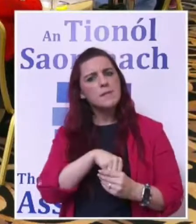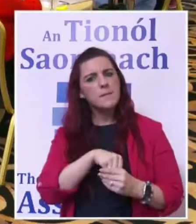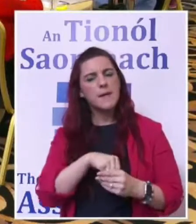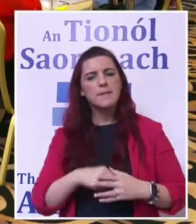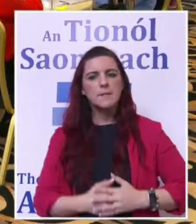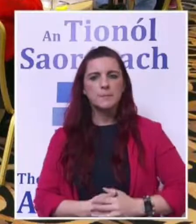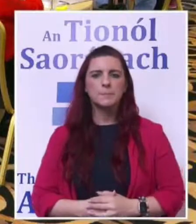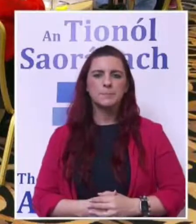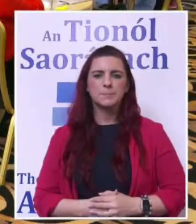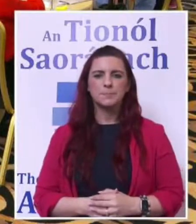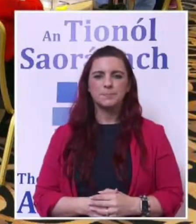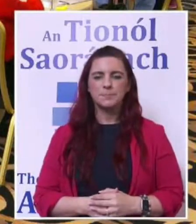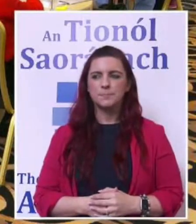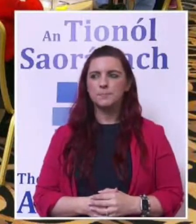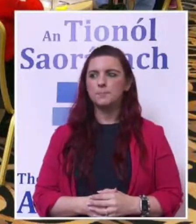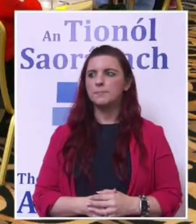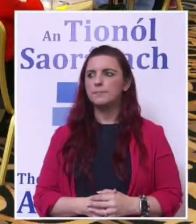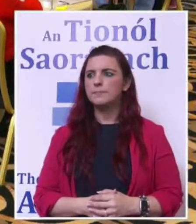other.